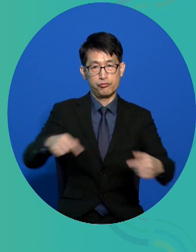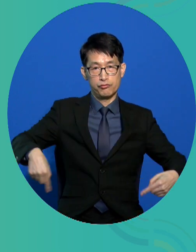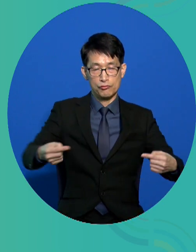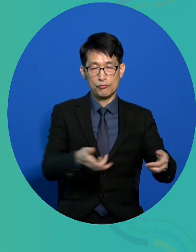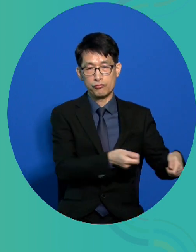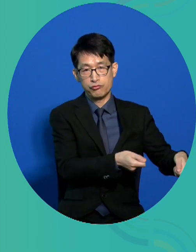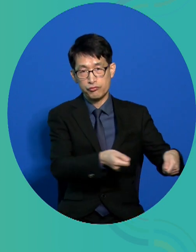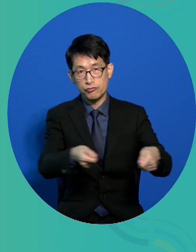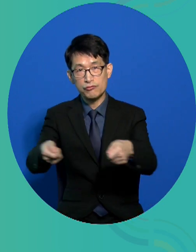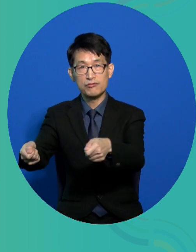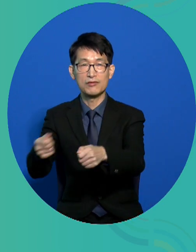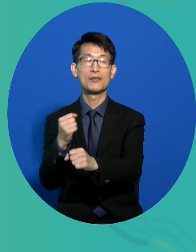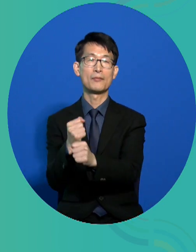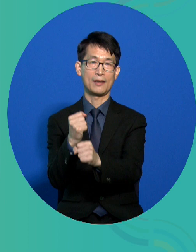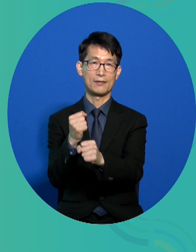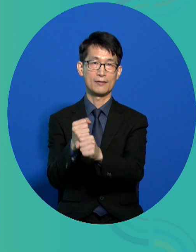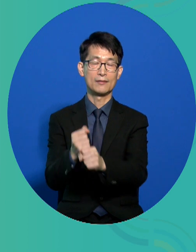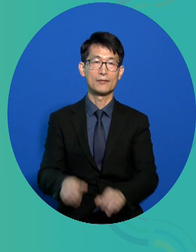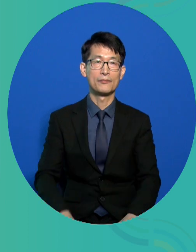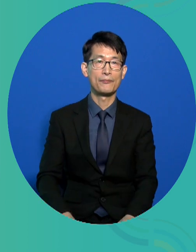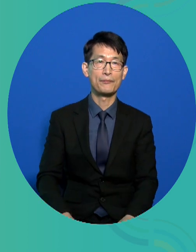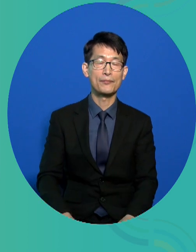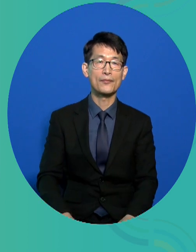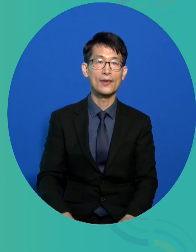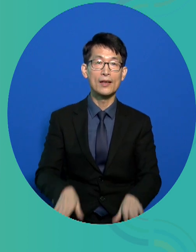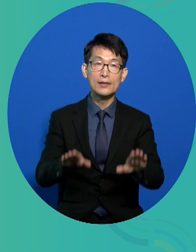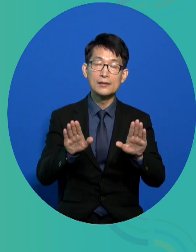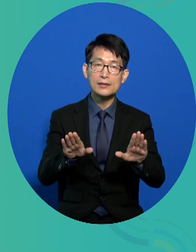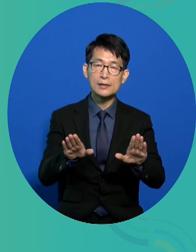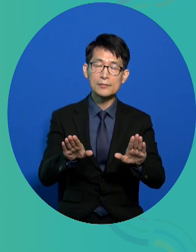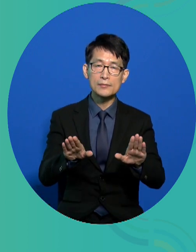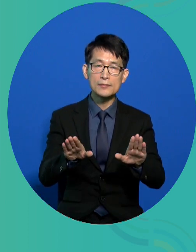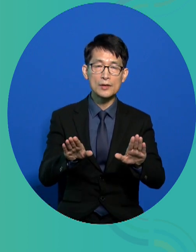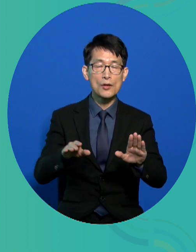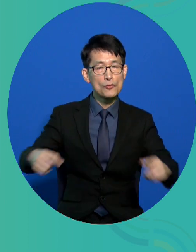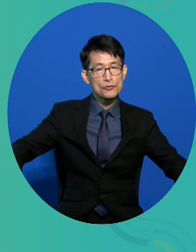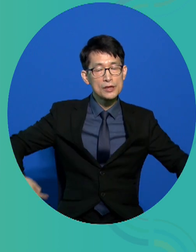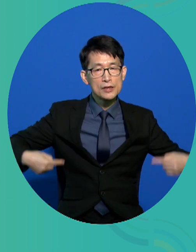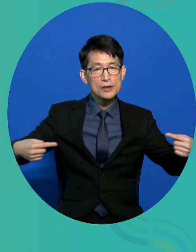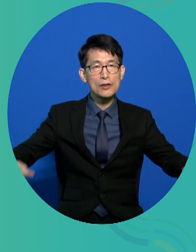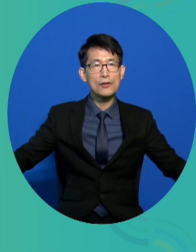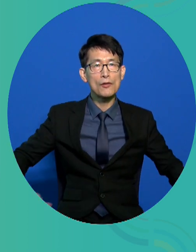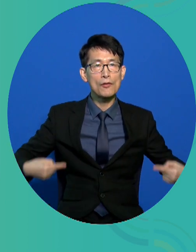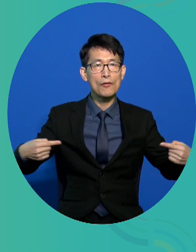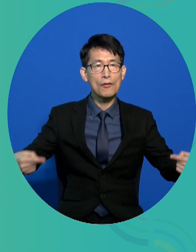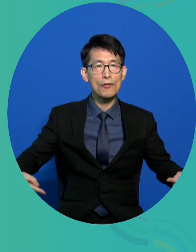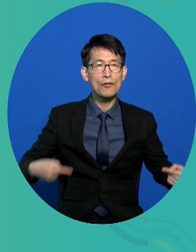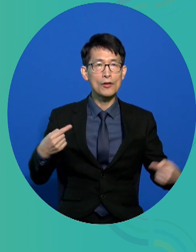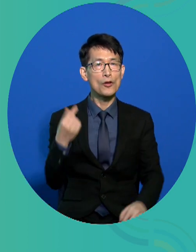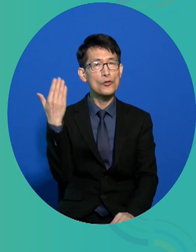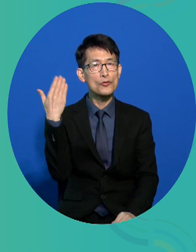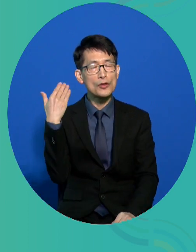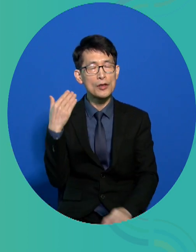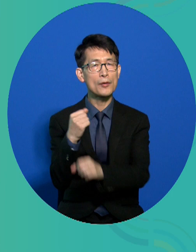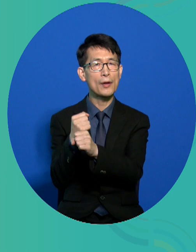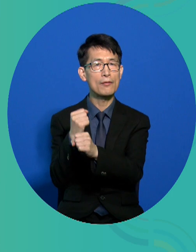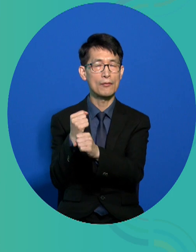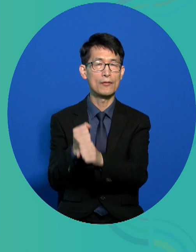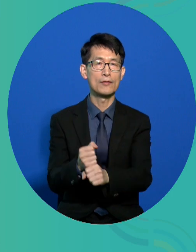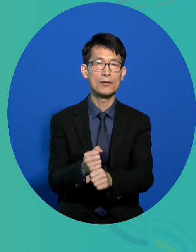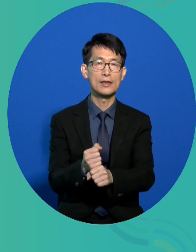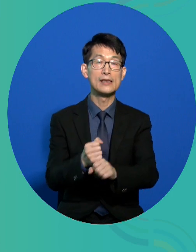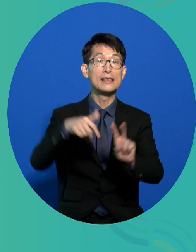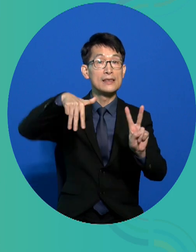the wheelchair for the severely disabled was first developed, and the wheelchairs that you